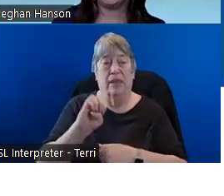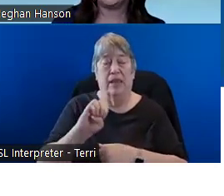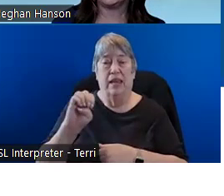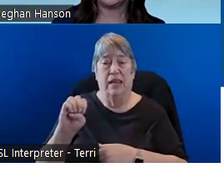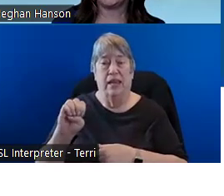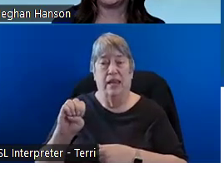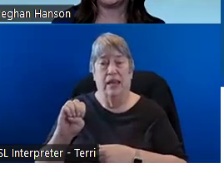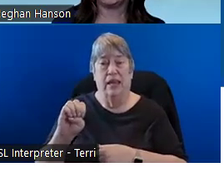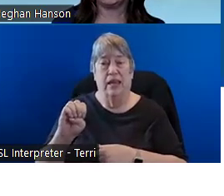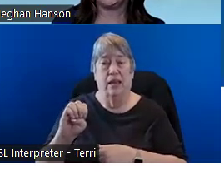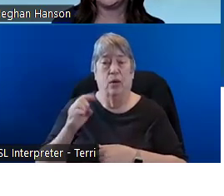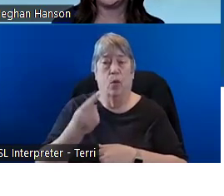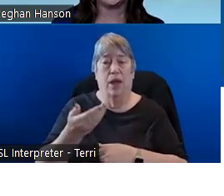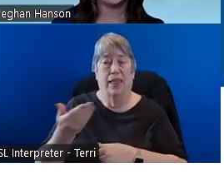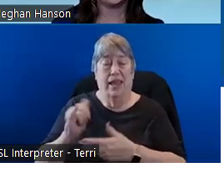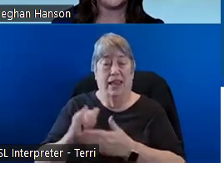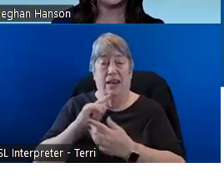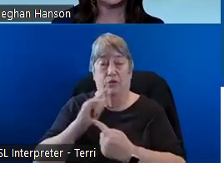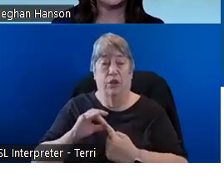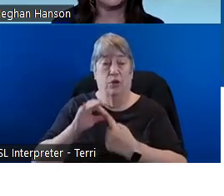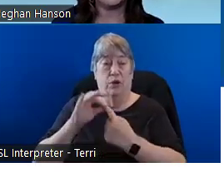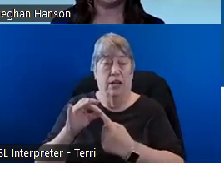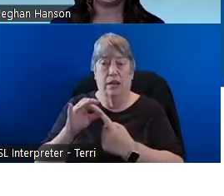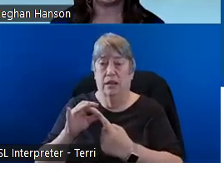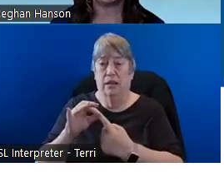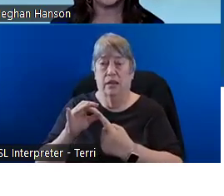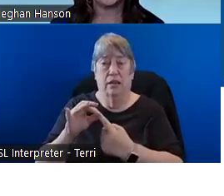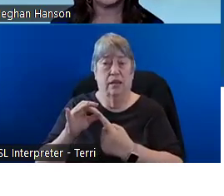Why one of the things that makes it so unique is that it is not